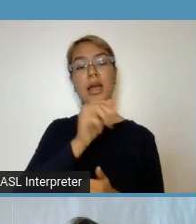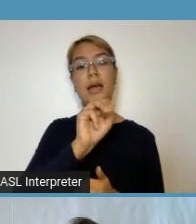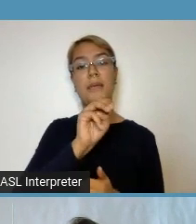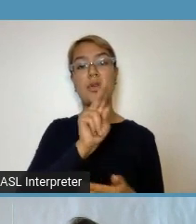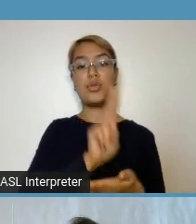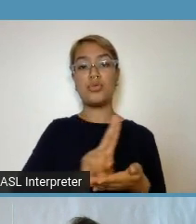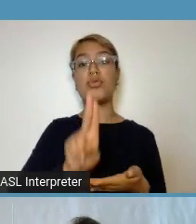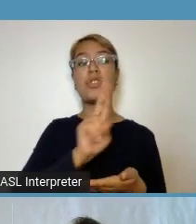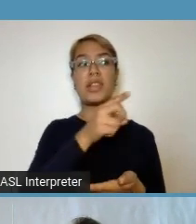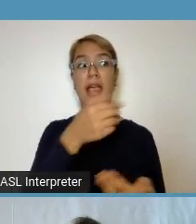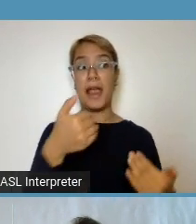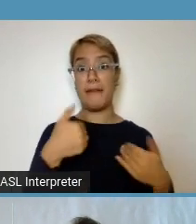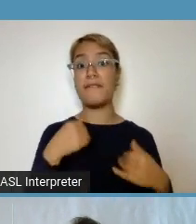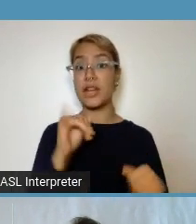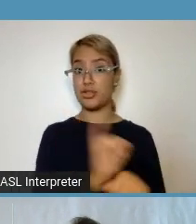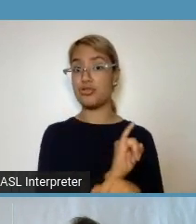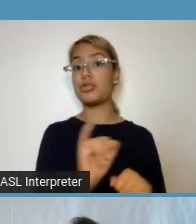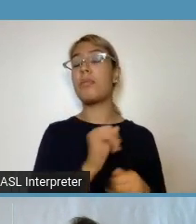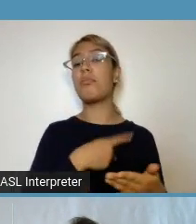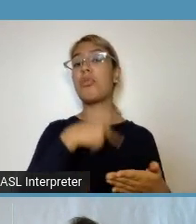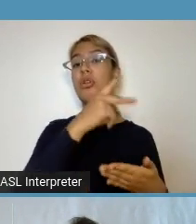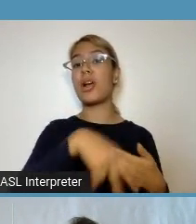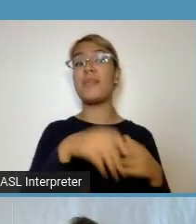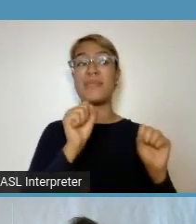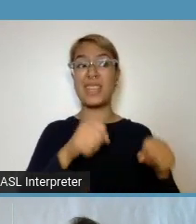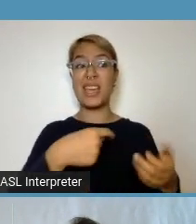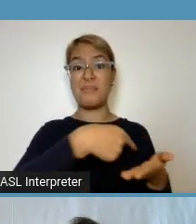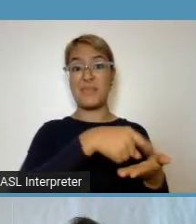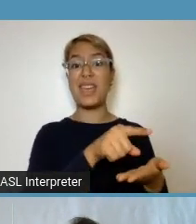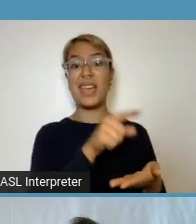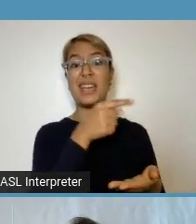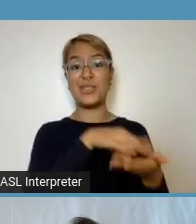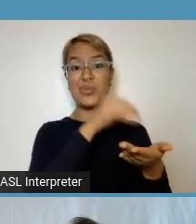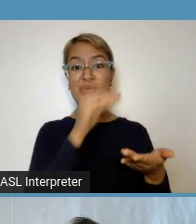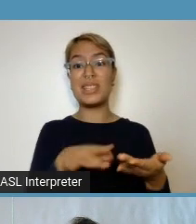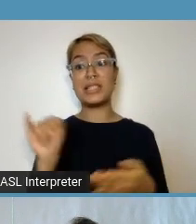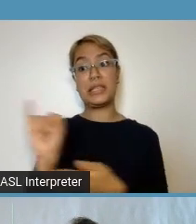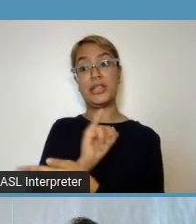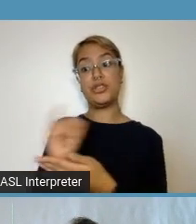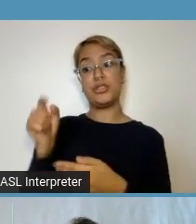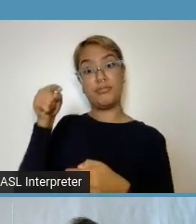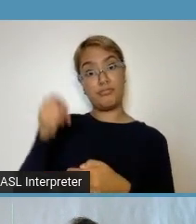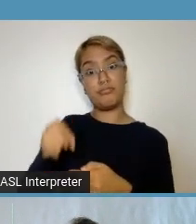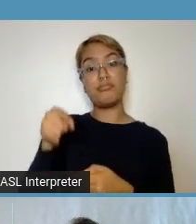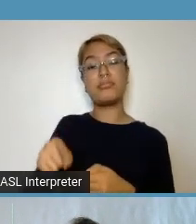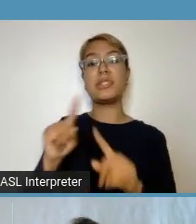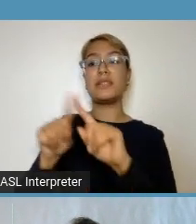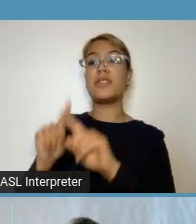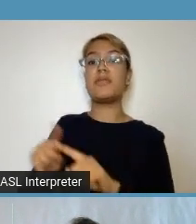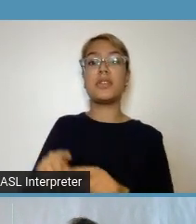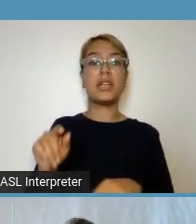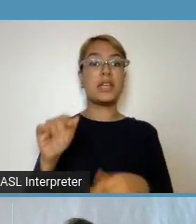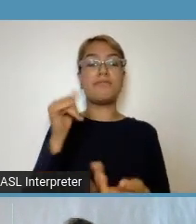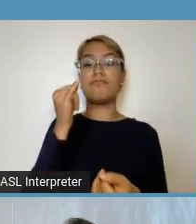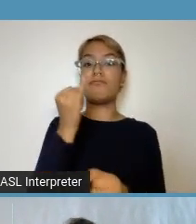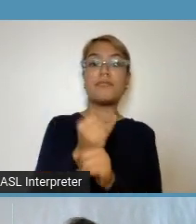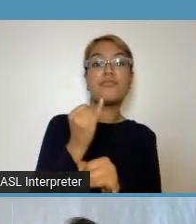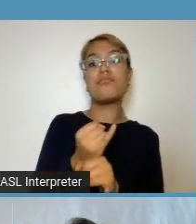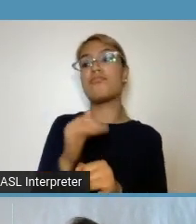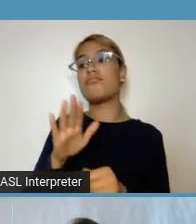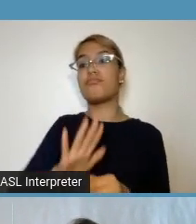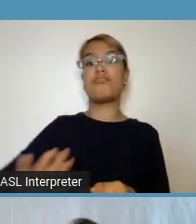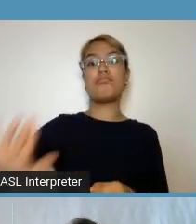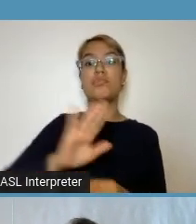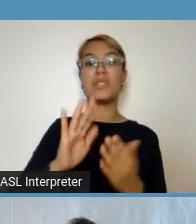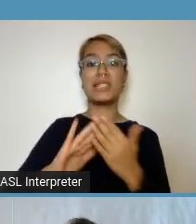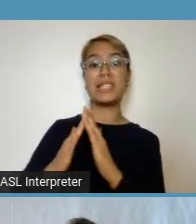program. This program pays Fordham students to intern at cultural institutions around the city. At Dykeman, we are